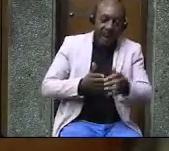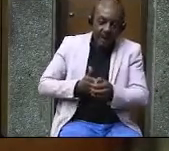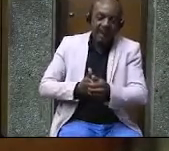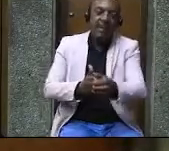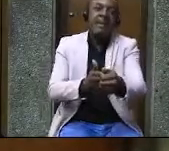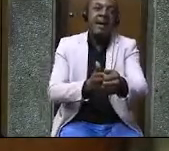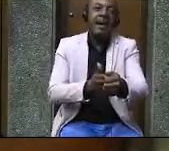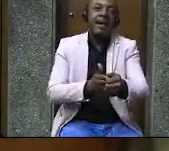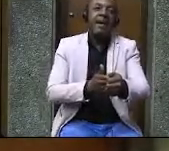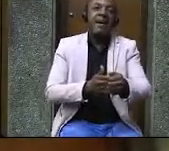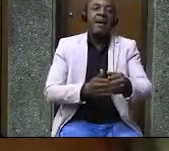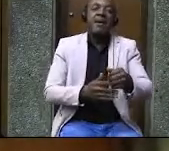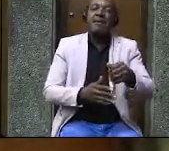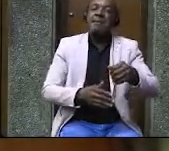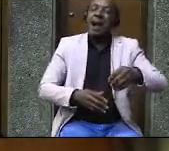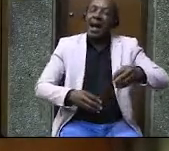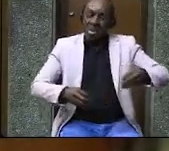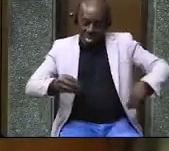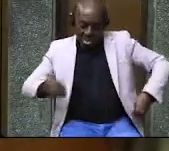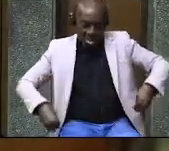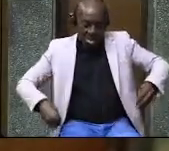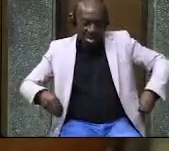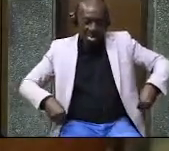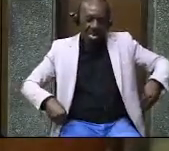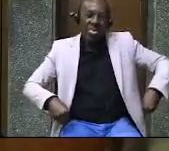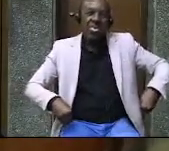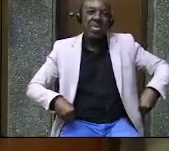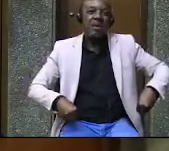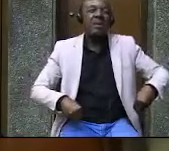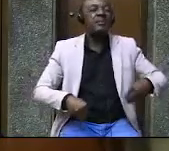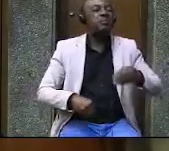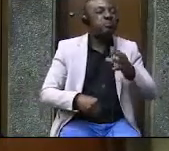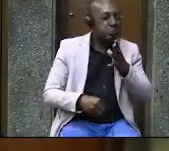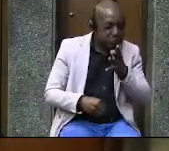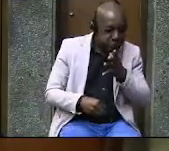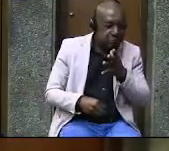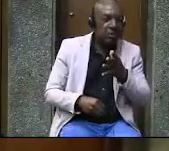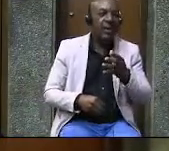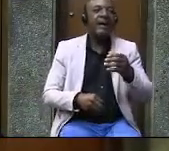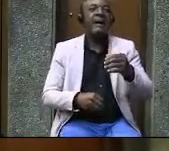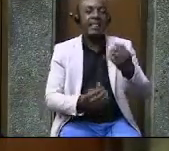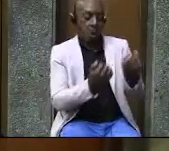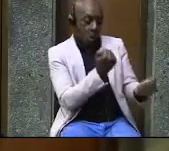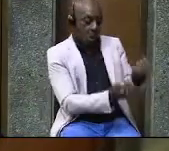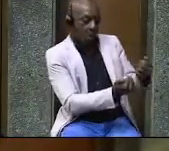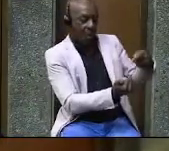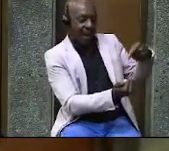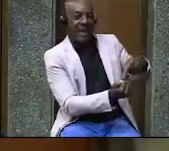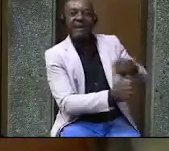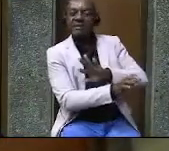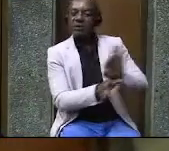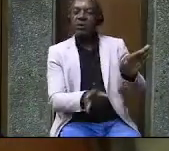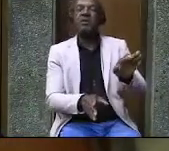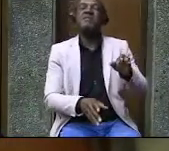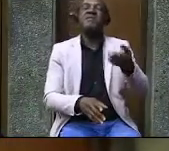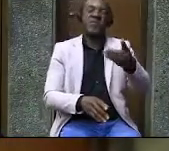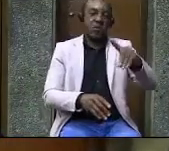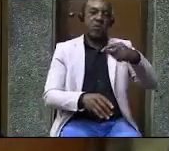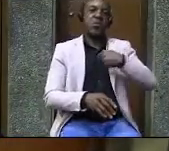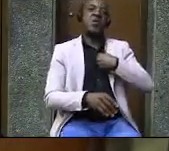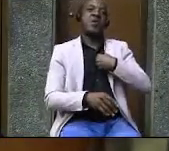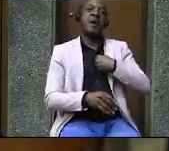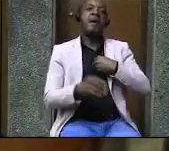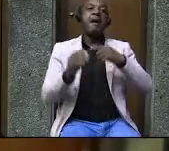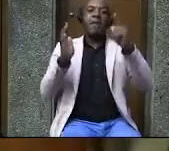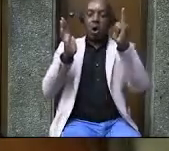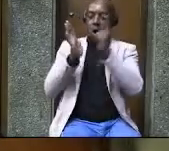represent as majority abantu. The court, they are not for us. Common law, which